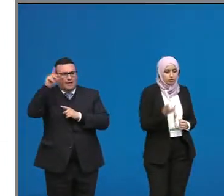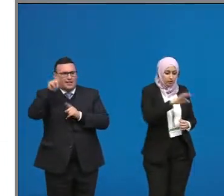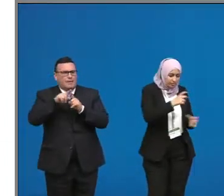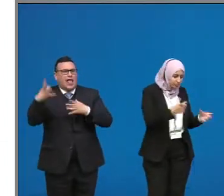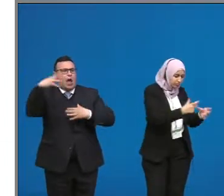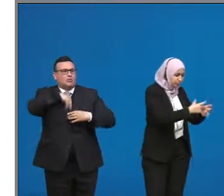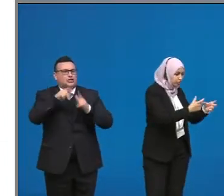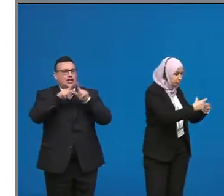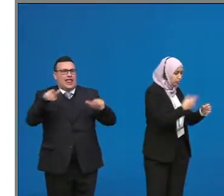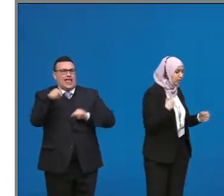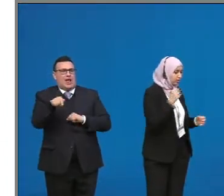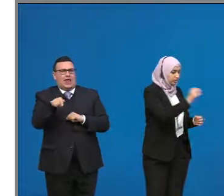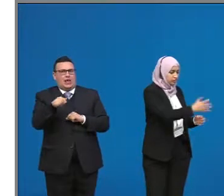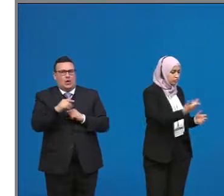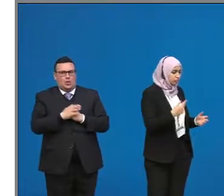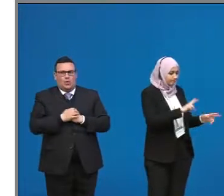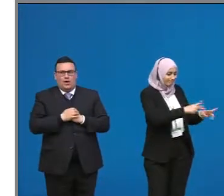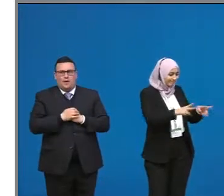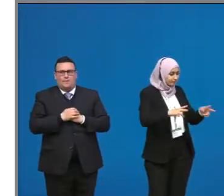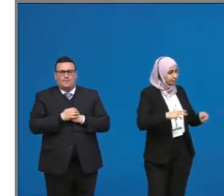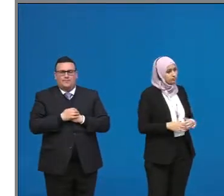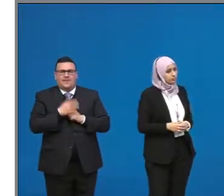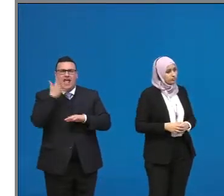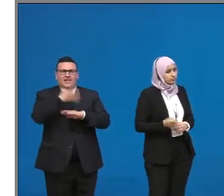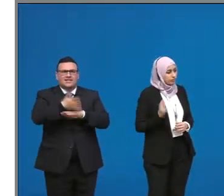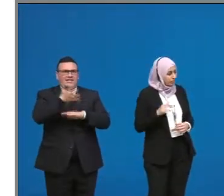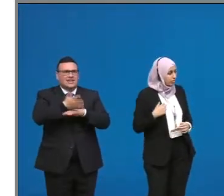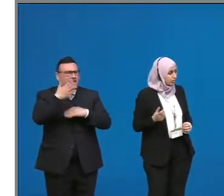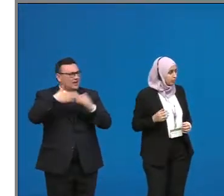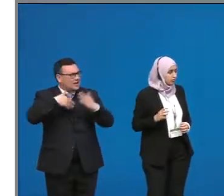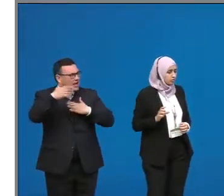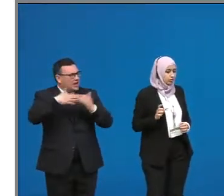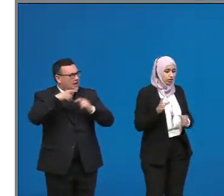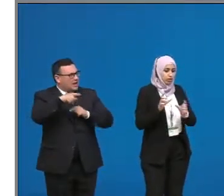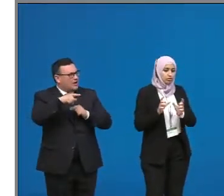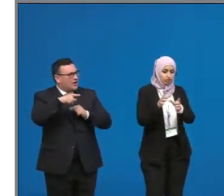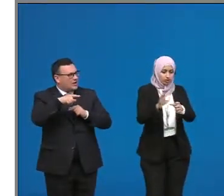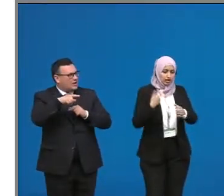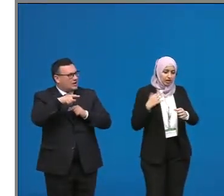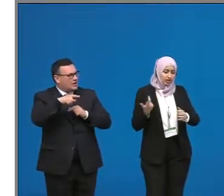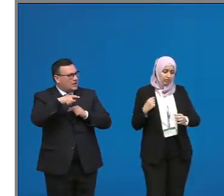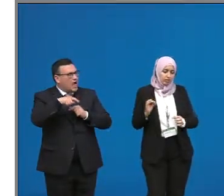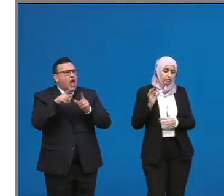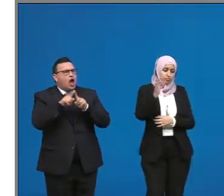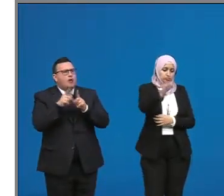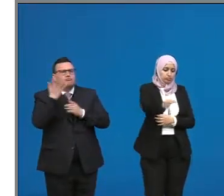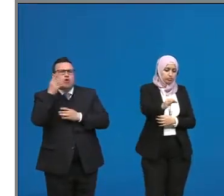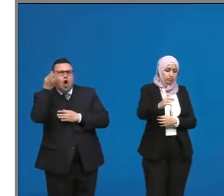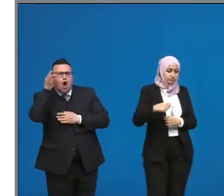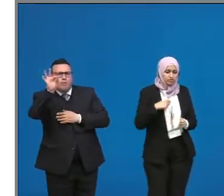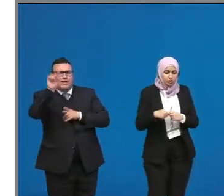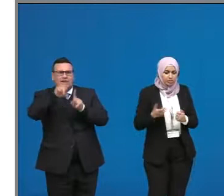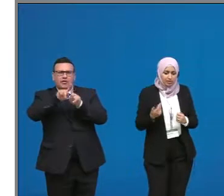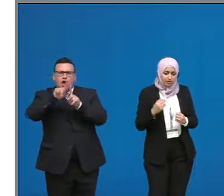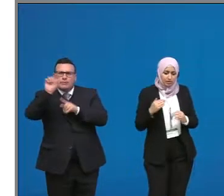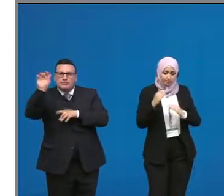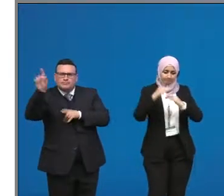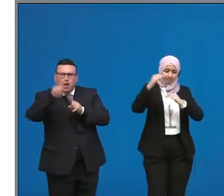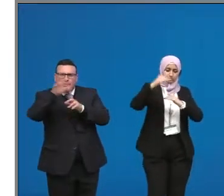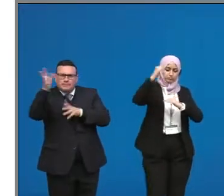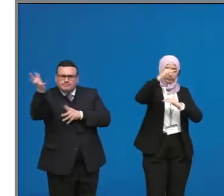The accessibility framework attempts to build an ecosystem of